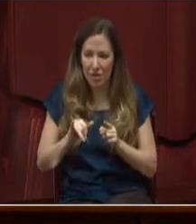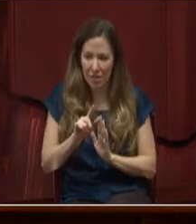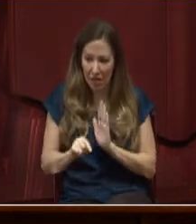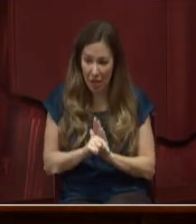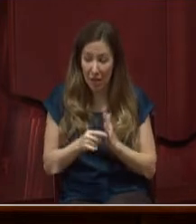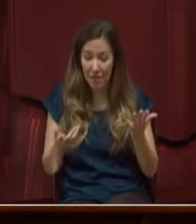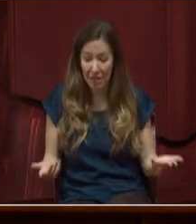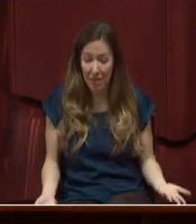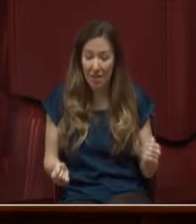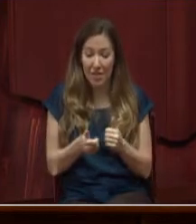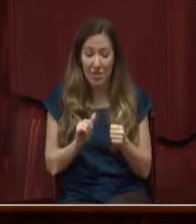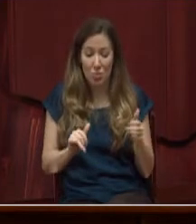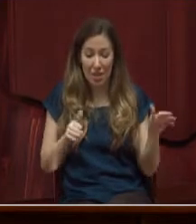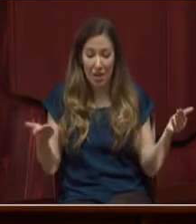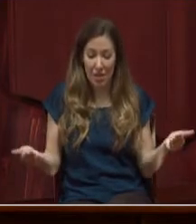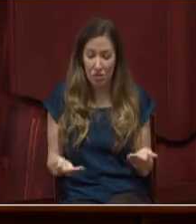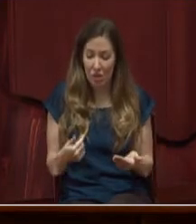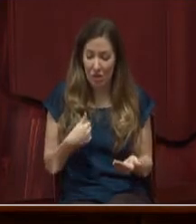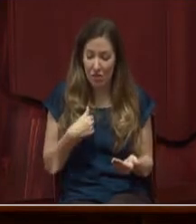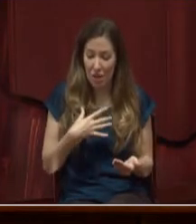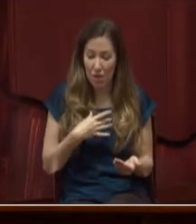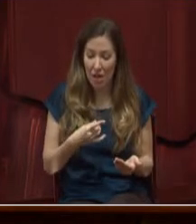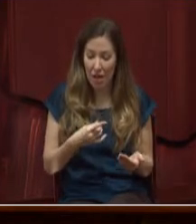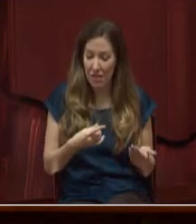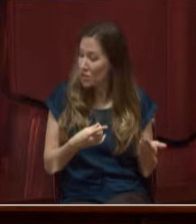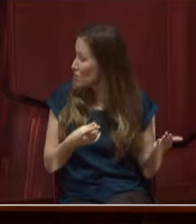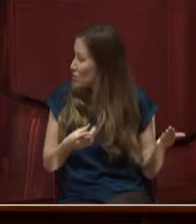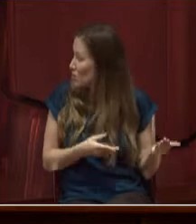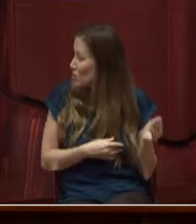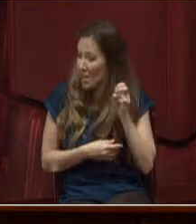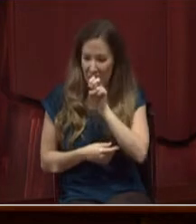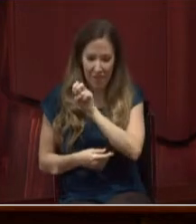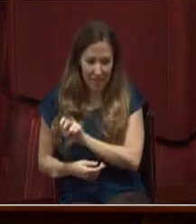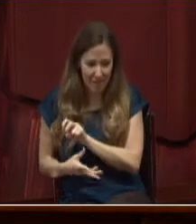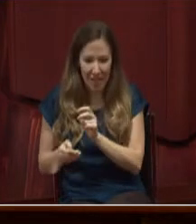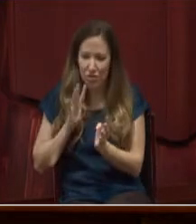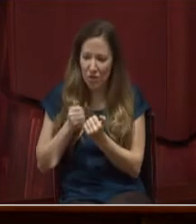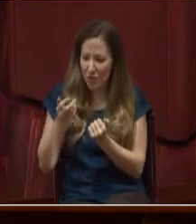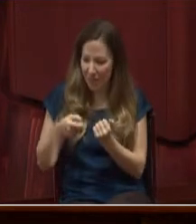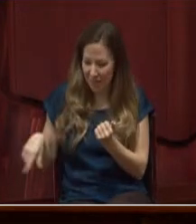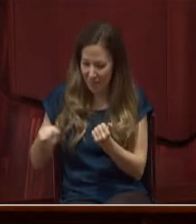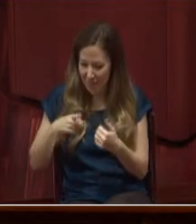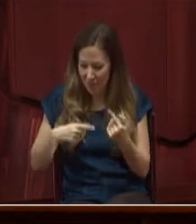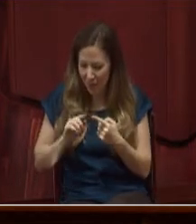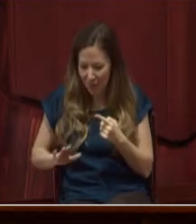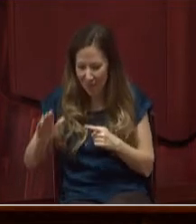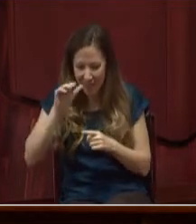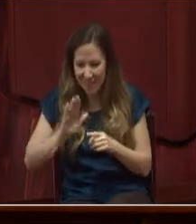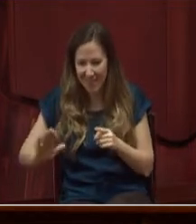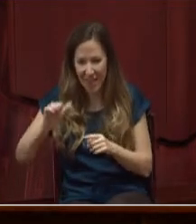So with that, I would like to move chairs to here and talk to these gentlemen about their recollections and